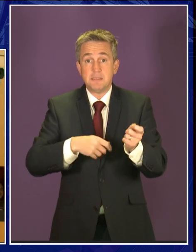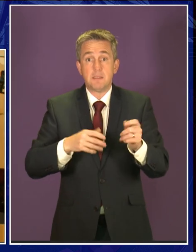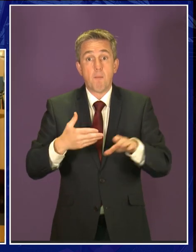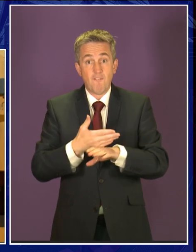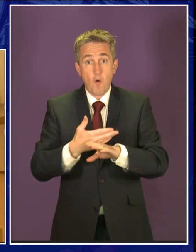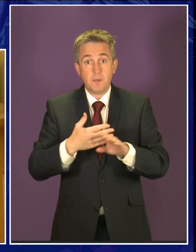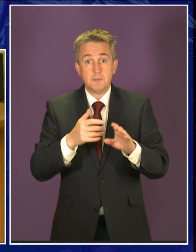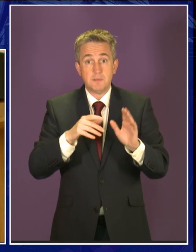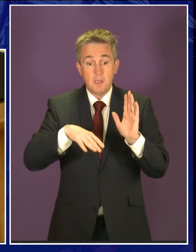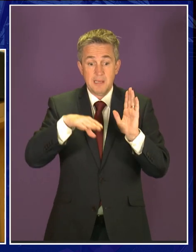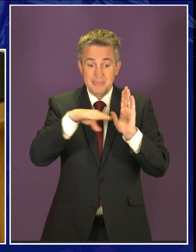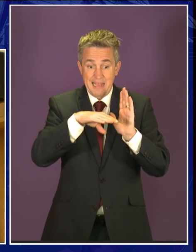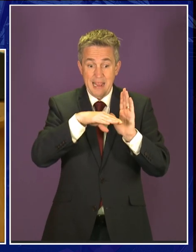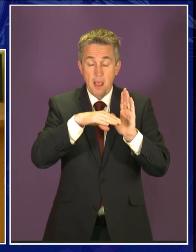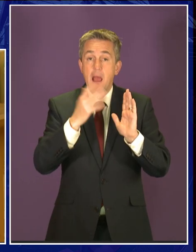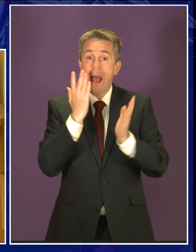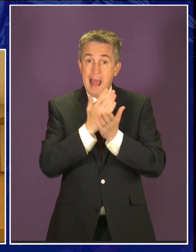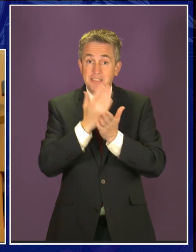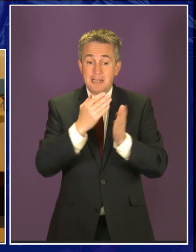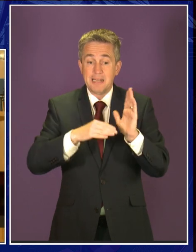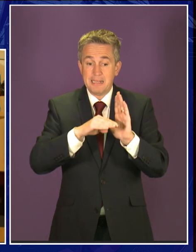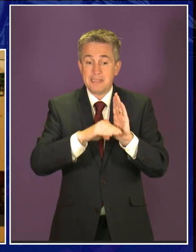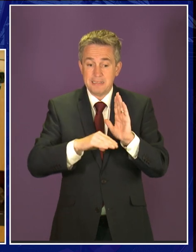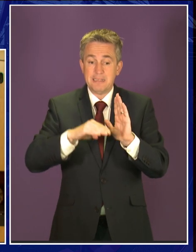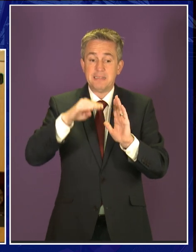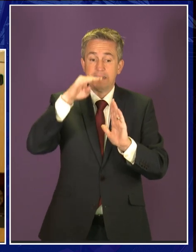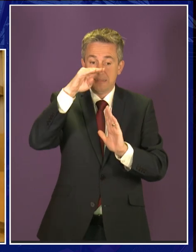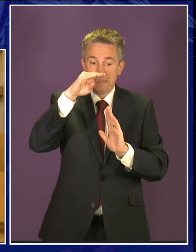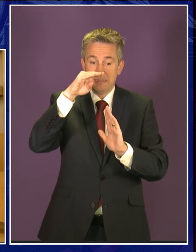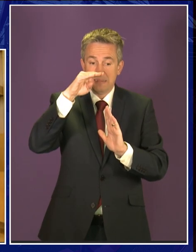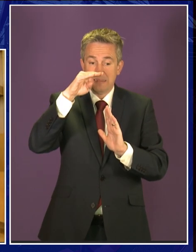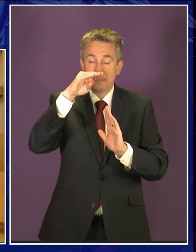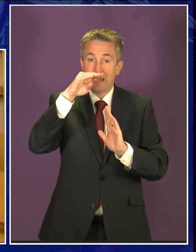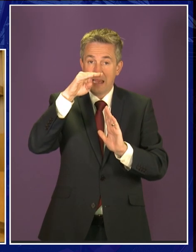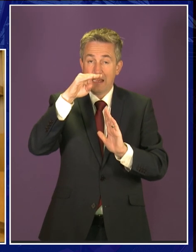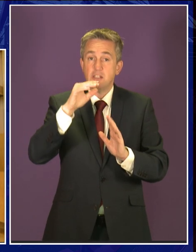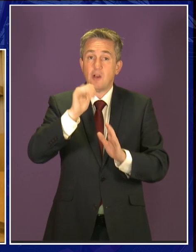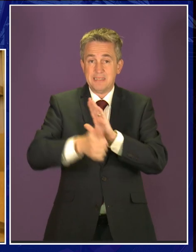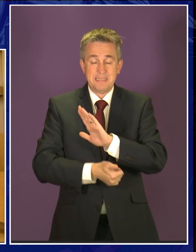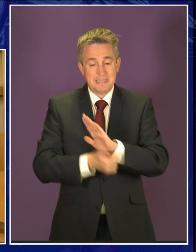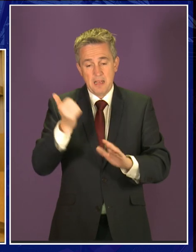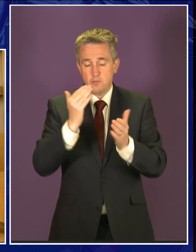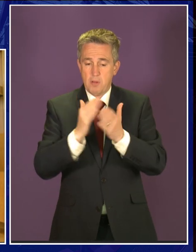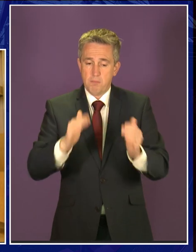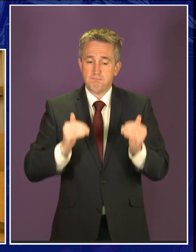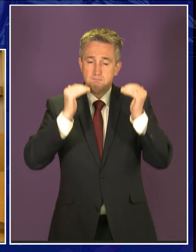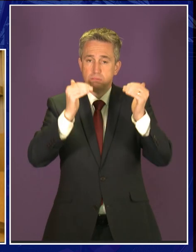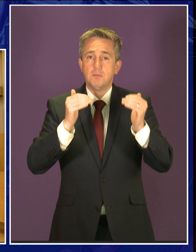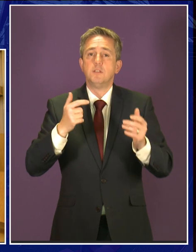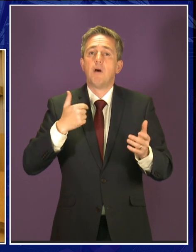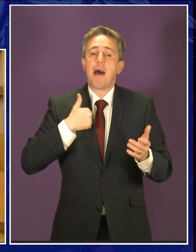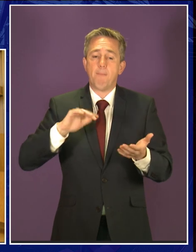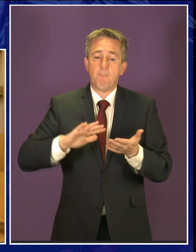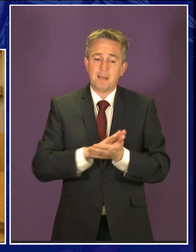thinks that his performance is here, in my humble opinion, he is way up there, and it gives me extreme